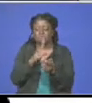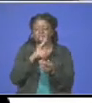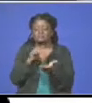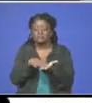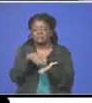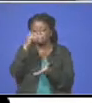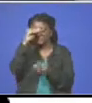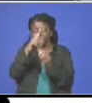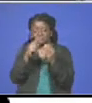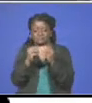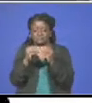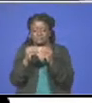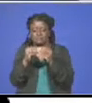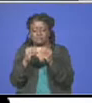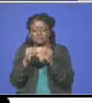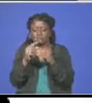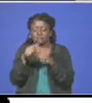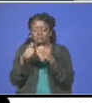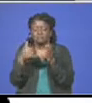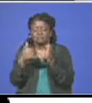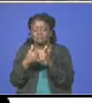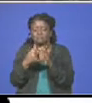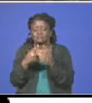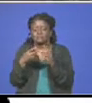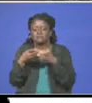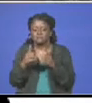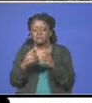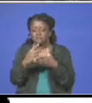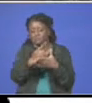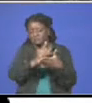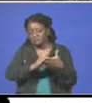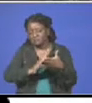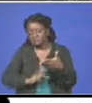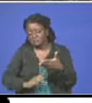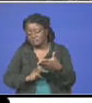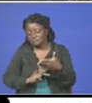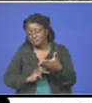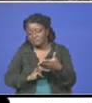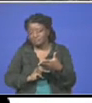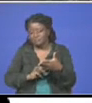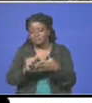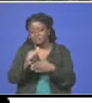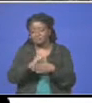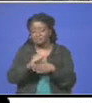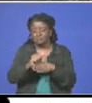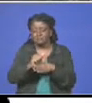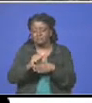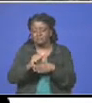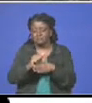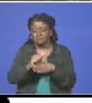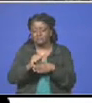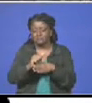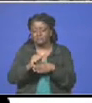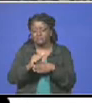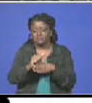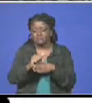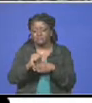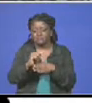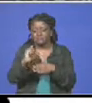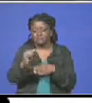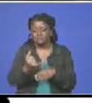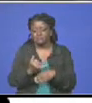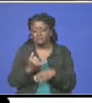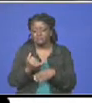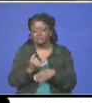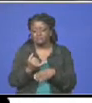a pre-orientation session at the Grosvenor Close Center this morning. Health Minister Dr. Dwayne Sands attended the session that was geared at making the transition